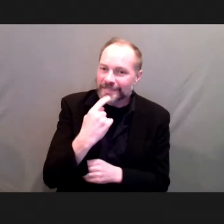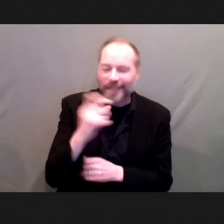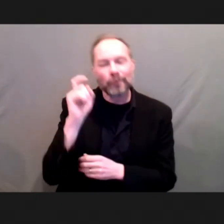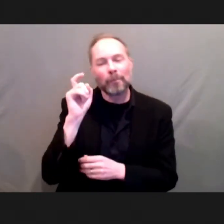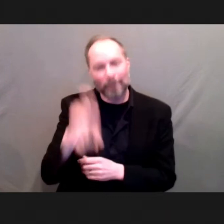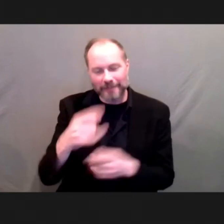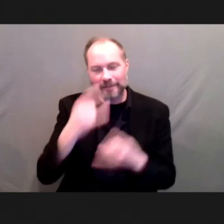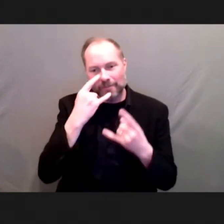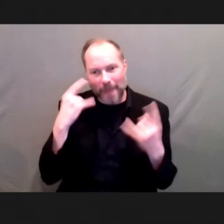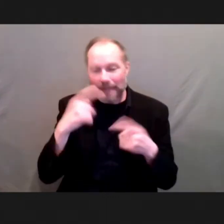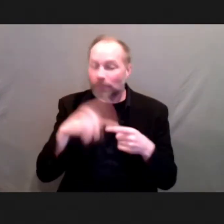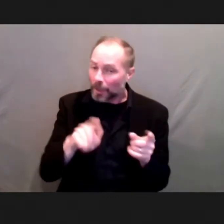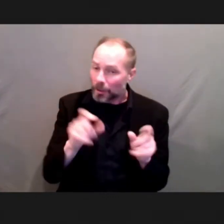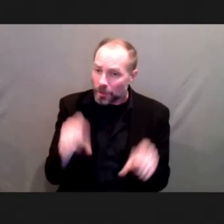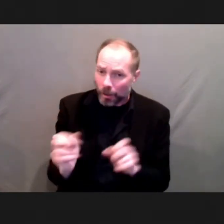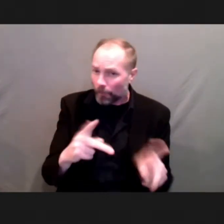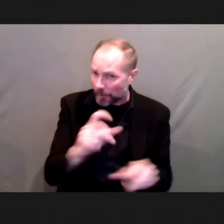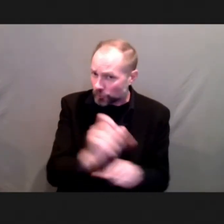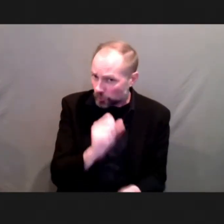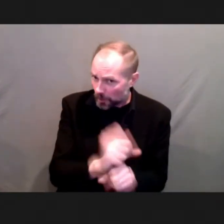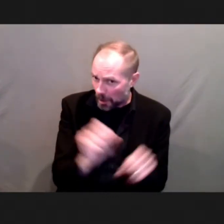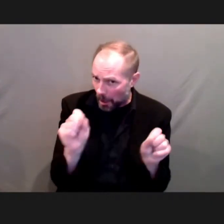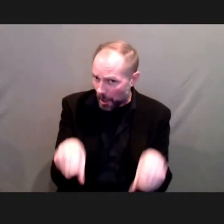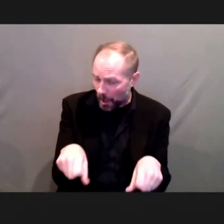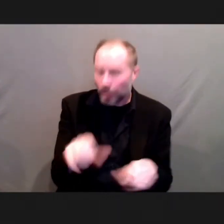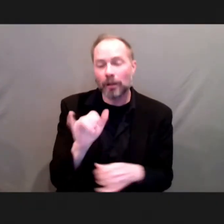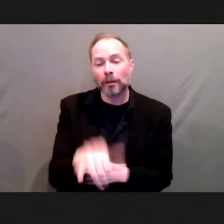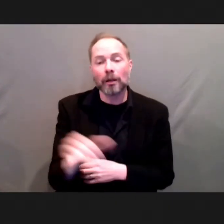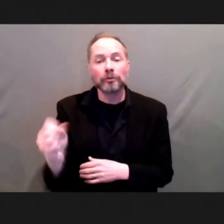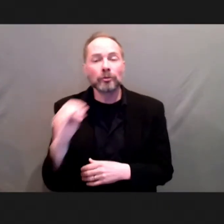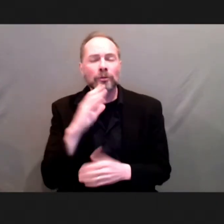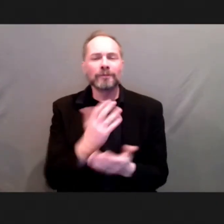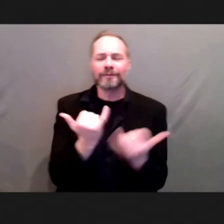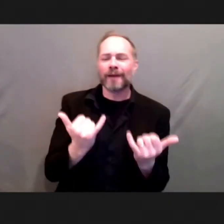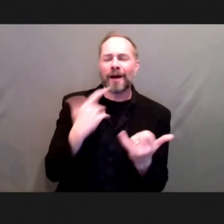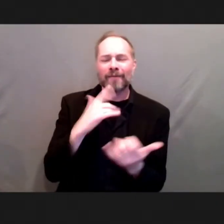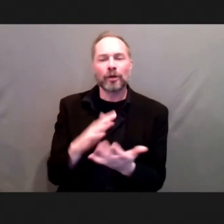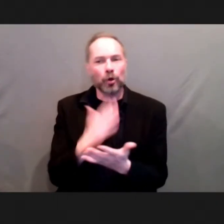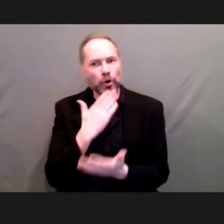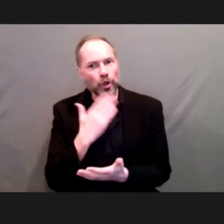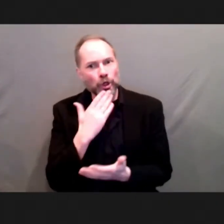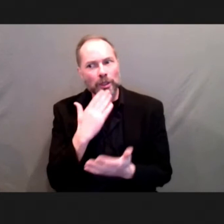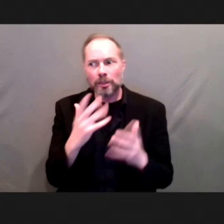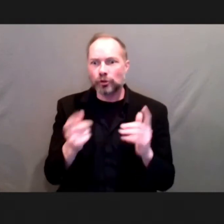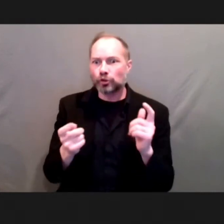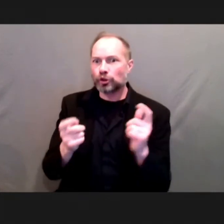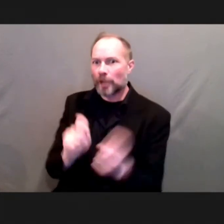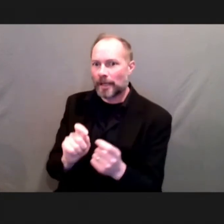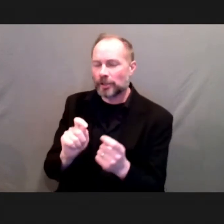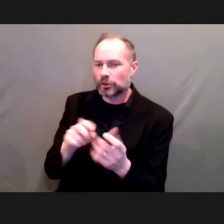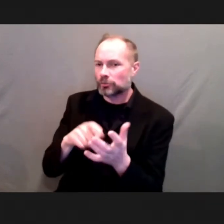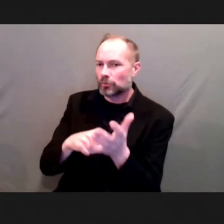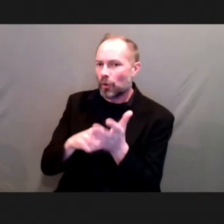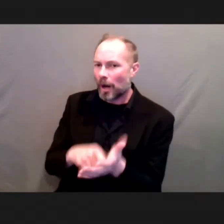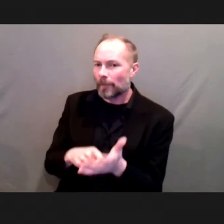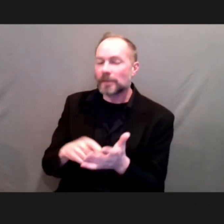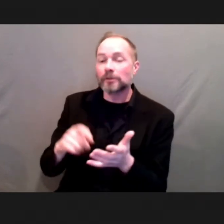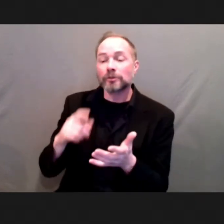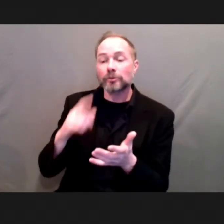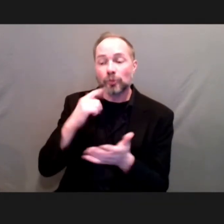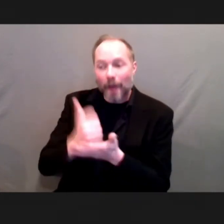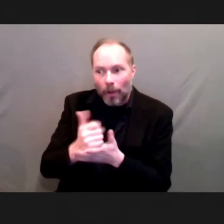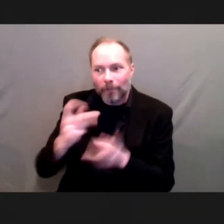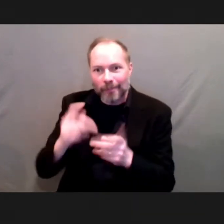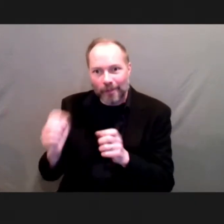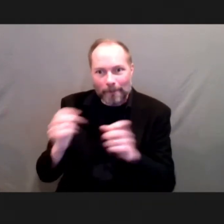mask. So there's been this nice change that will get our workforce back in if they've been infected with